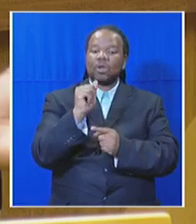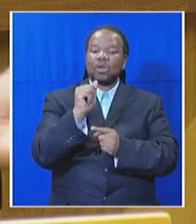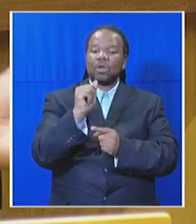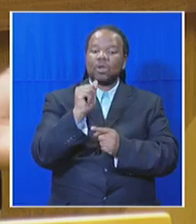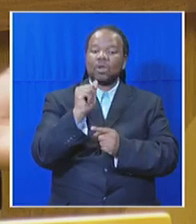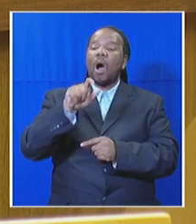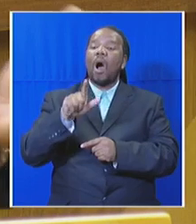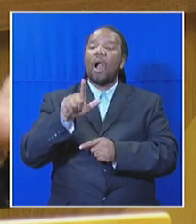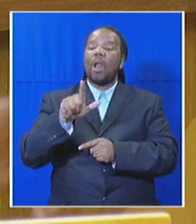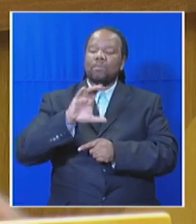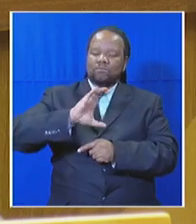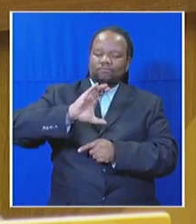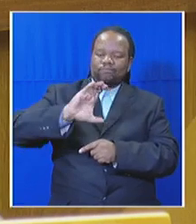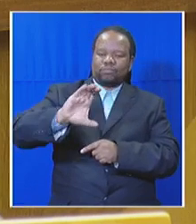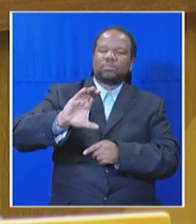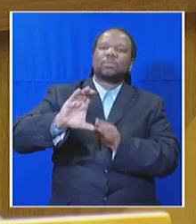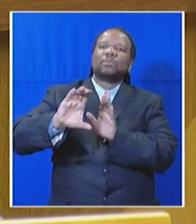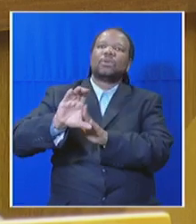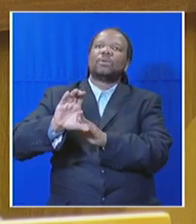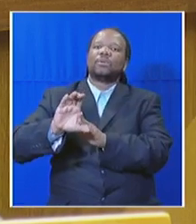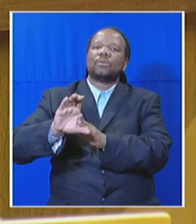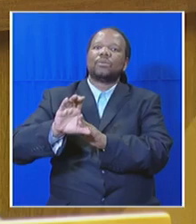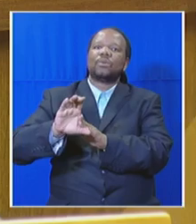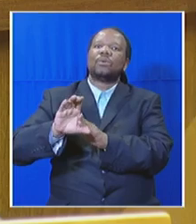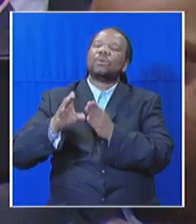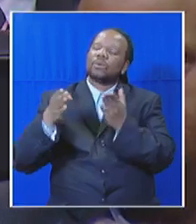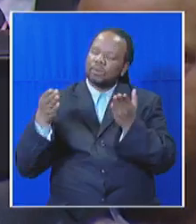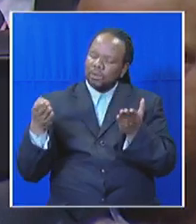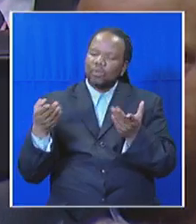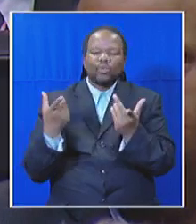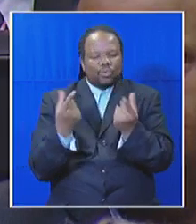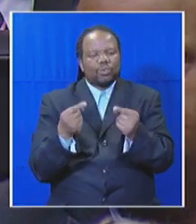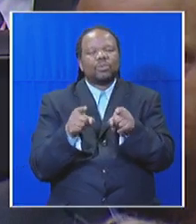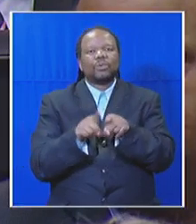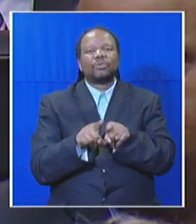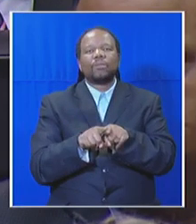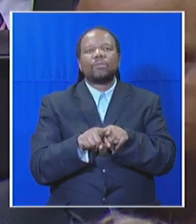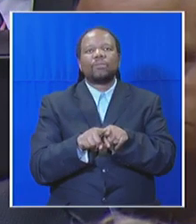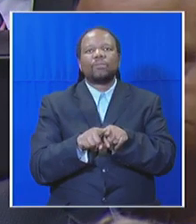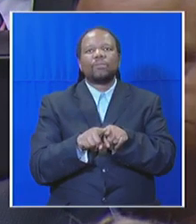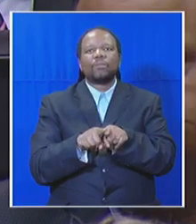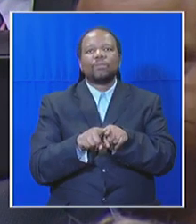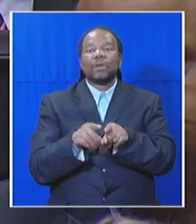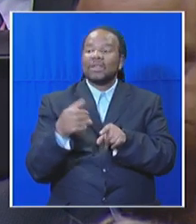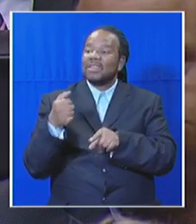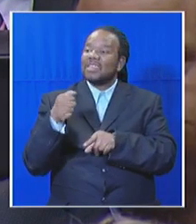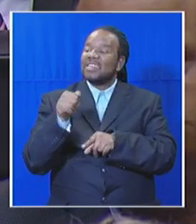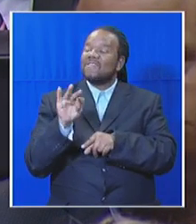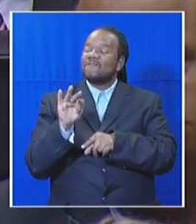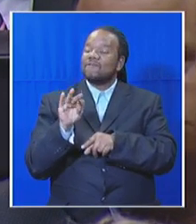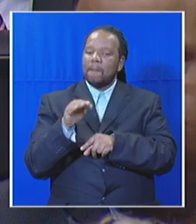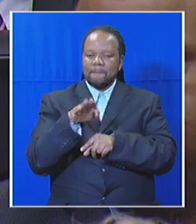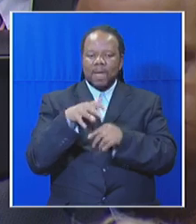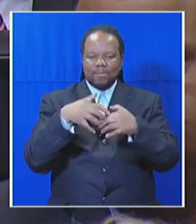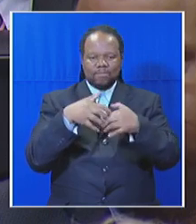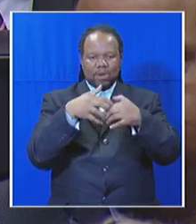routine. It begs for a question. That's what you do. If we open a bank, we must capitalize it so